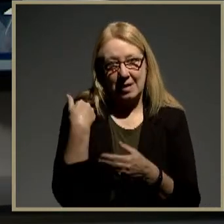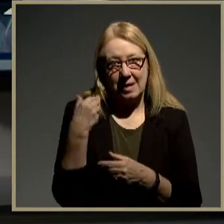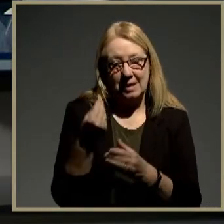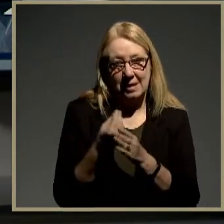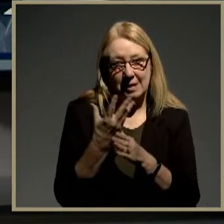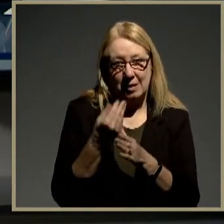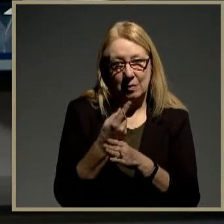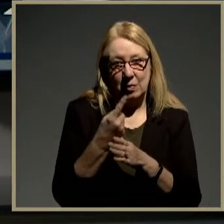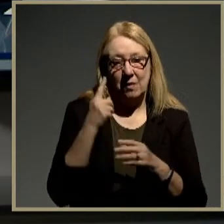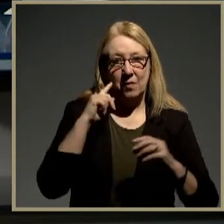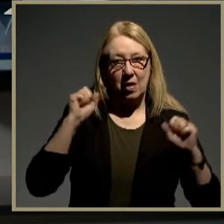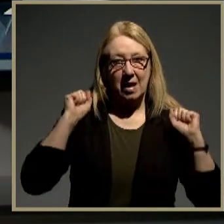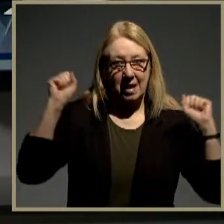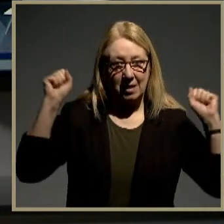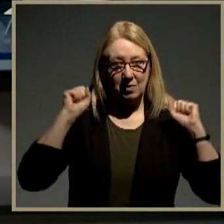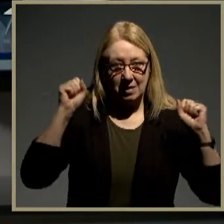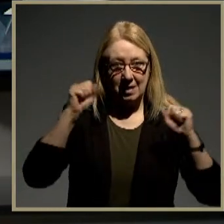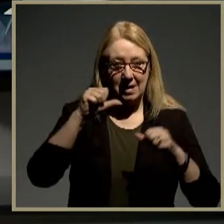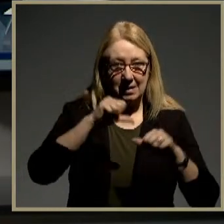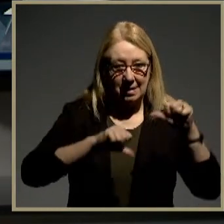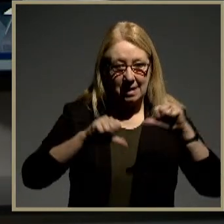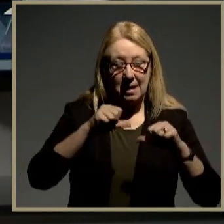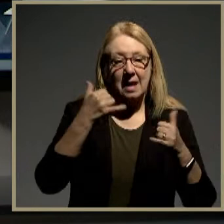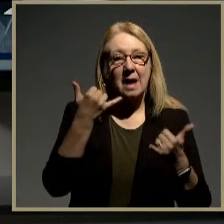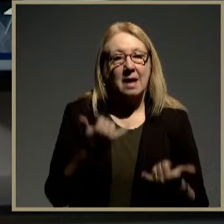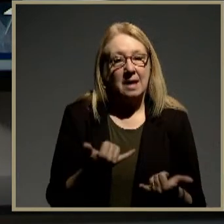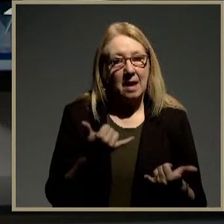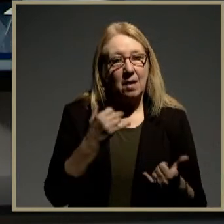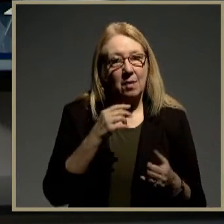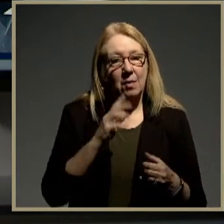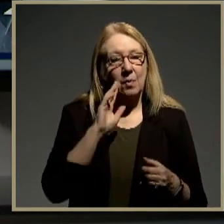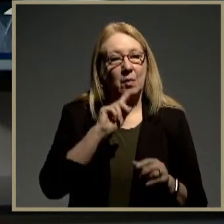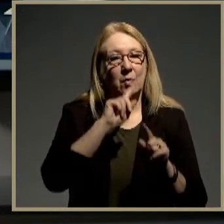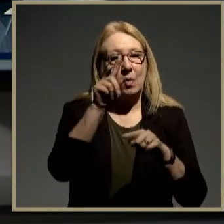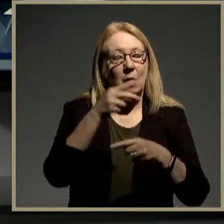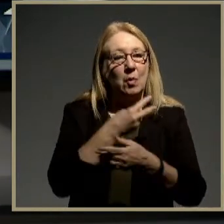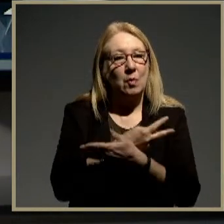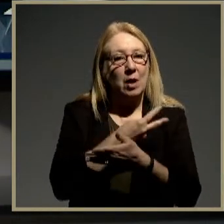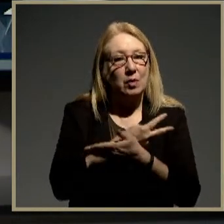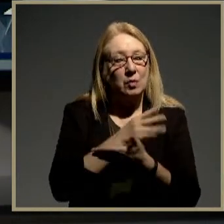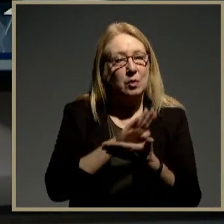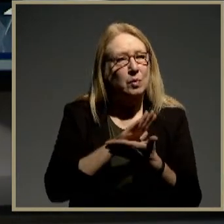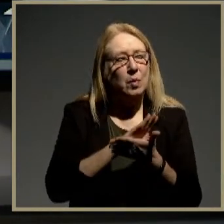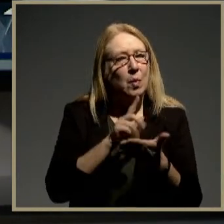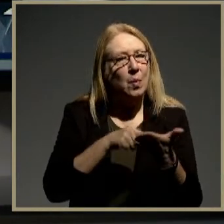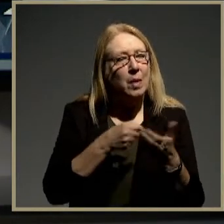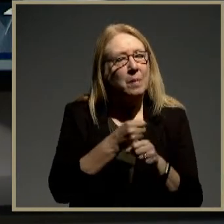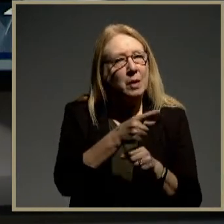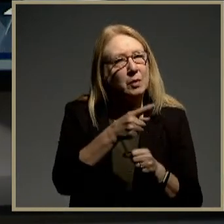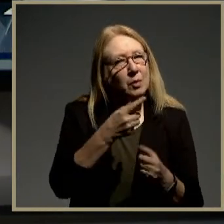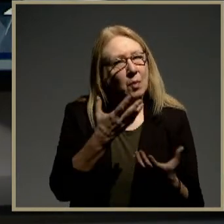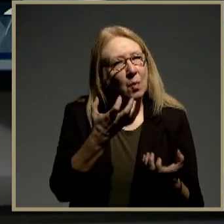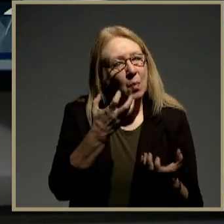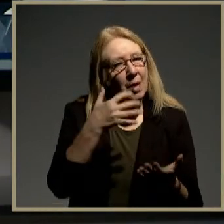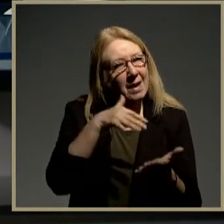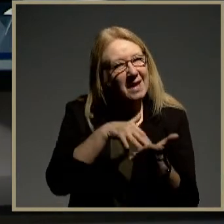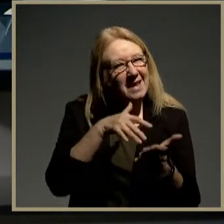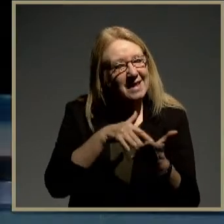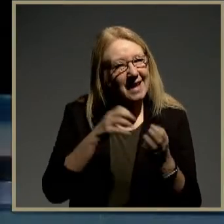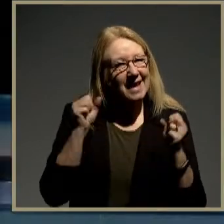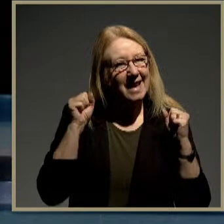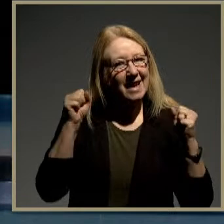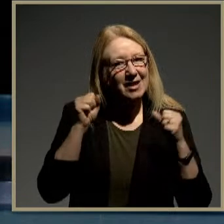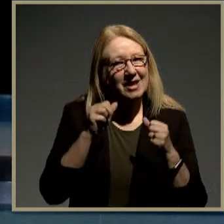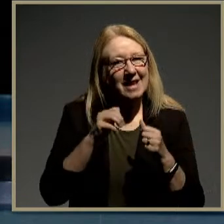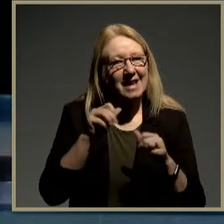spring, exercise science, and now going to graduate school. What is it that made you want to study exercise science? Yeah,